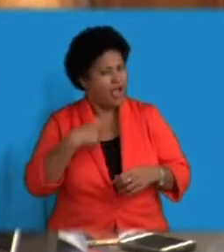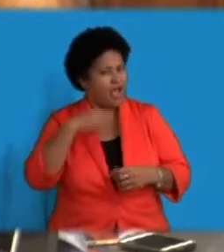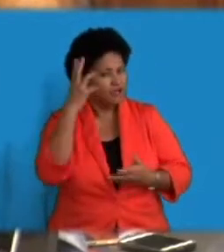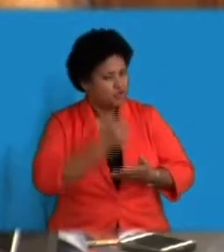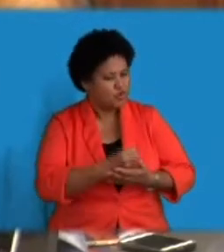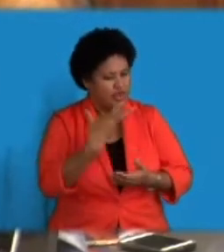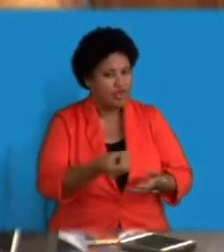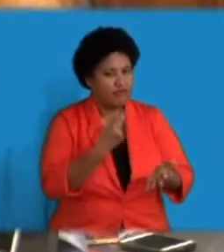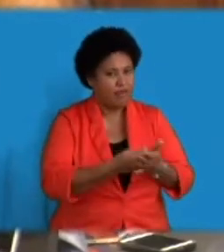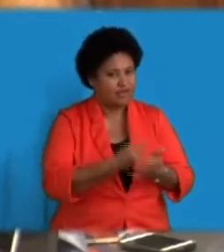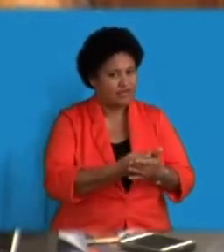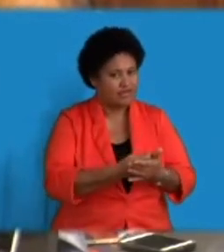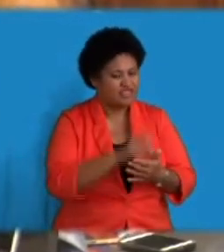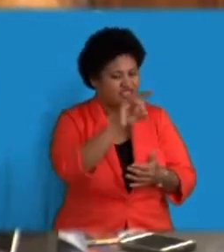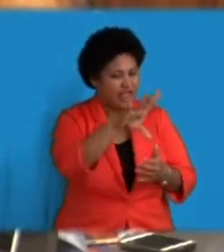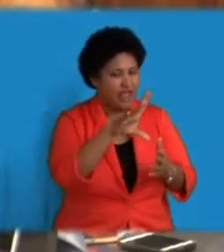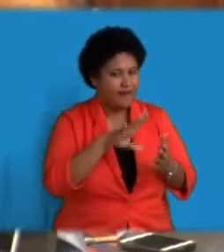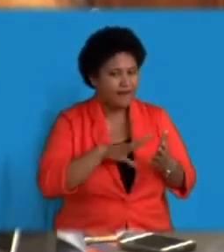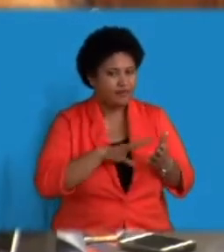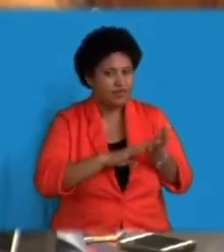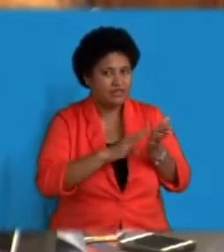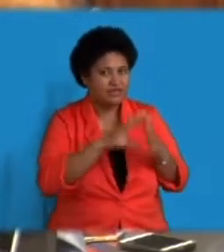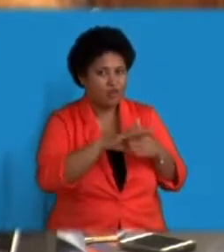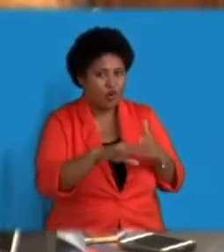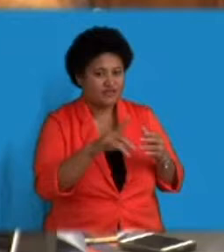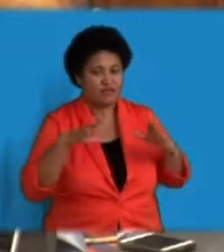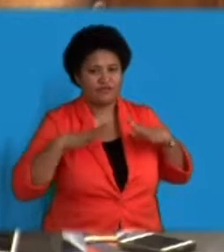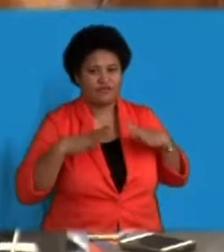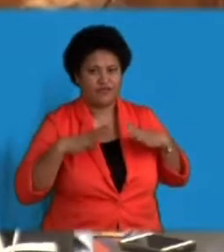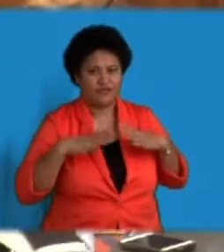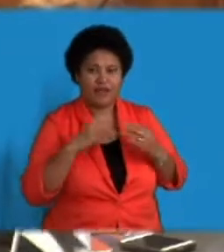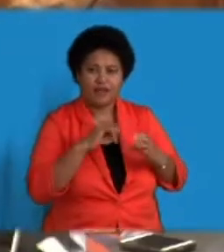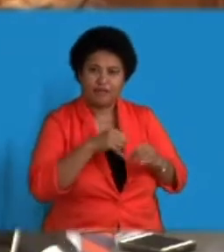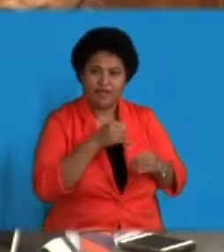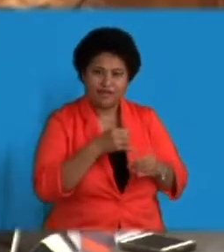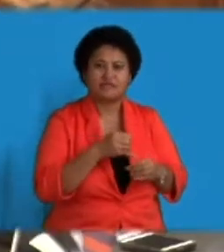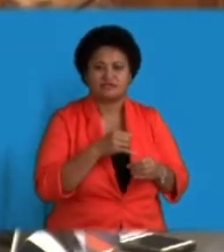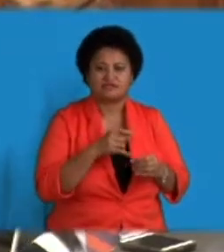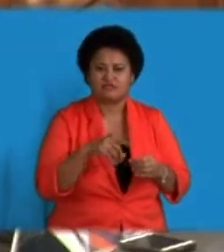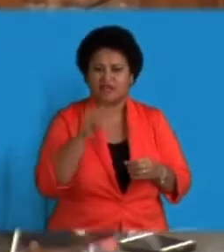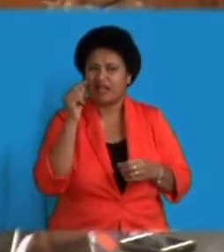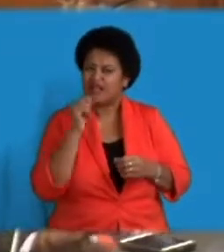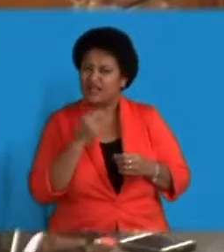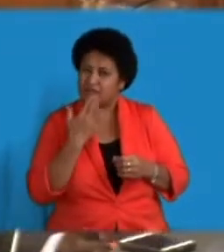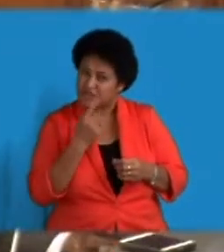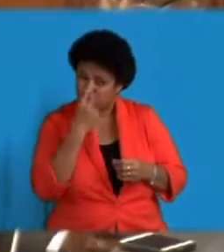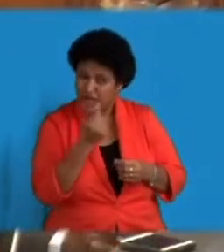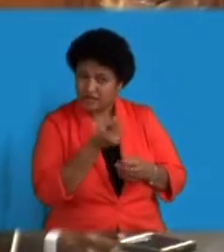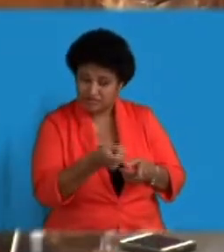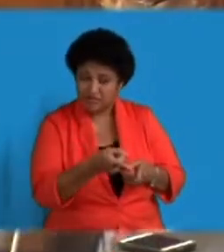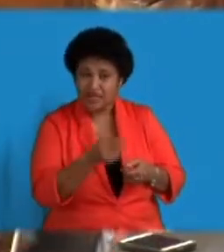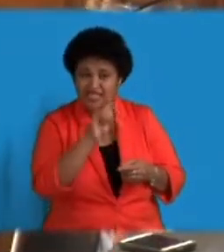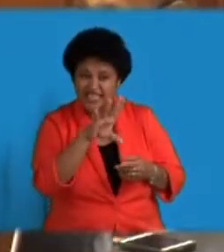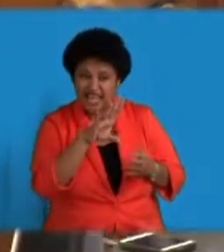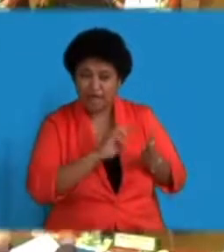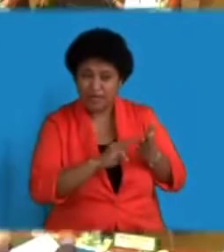transfer 5 million from the free medicine project to fund the kidney dialysis program? Thank you, Madam Speaker. Honorable